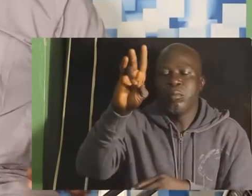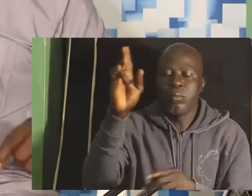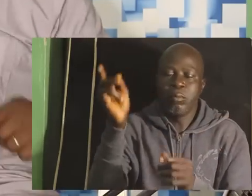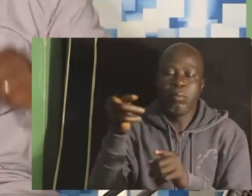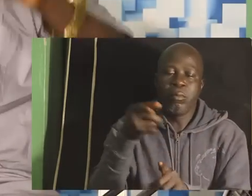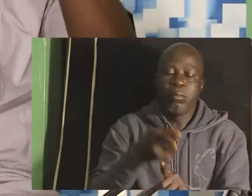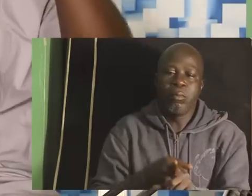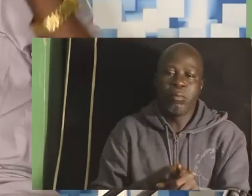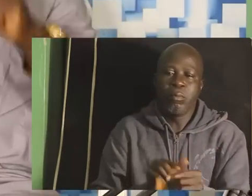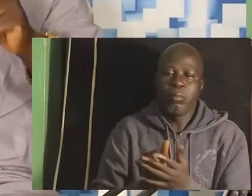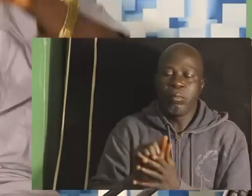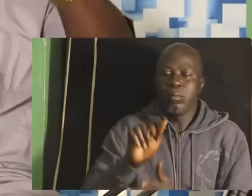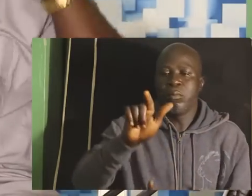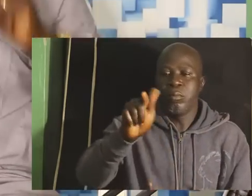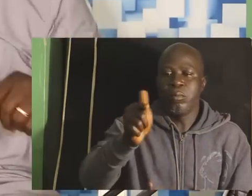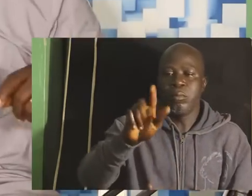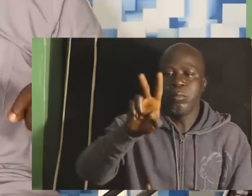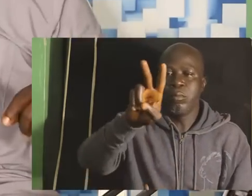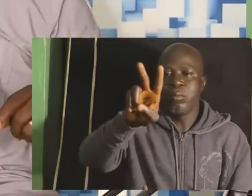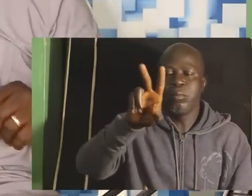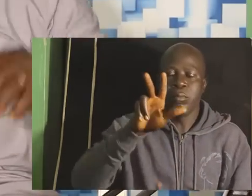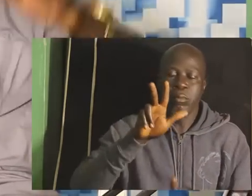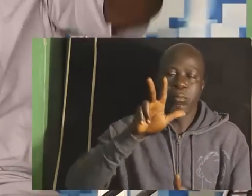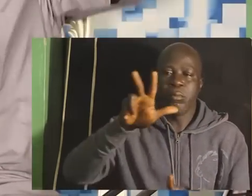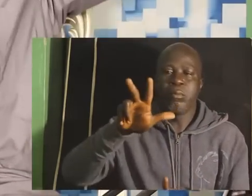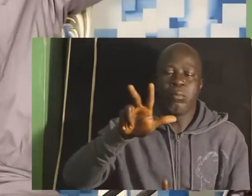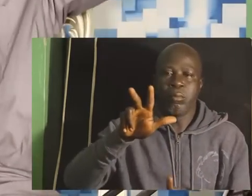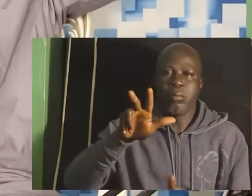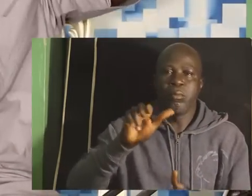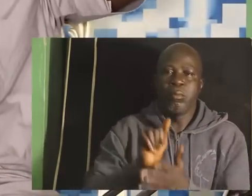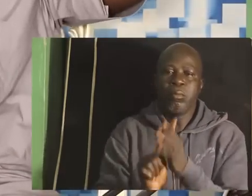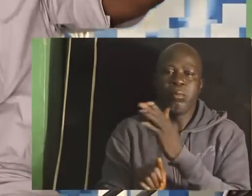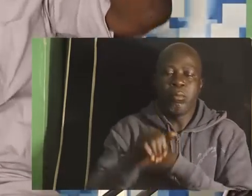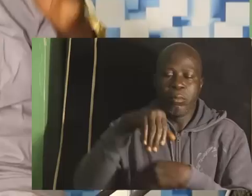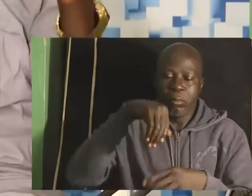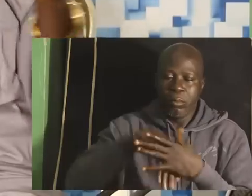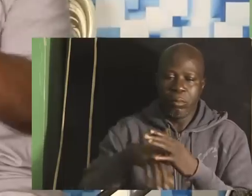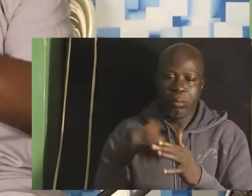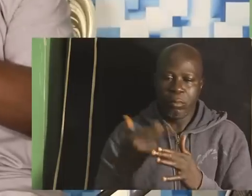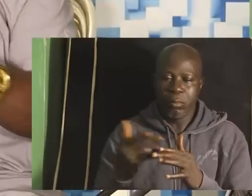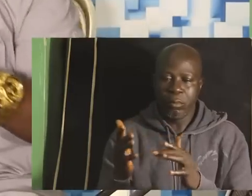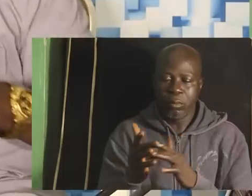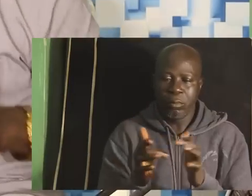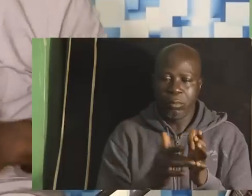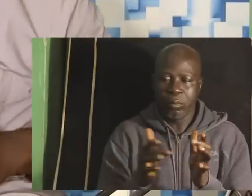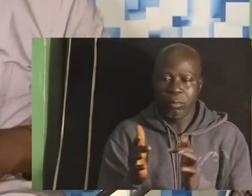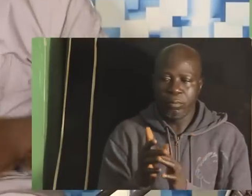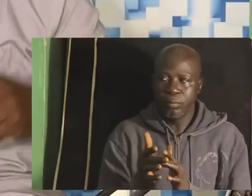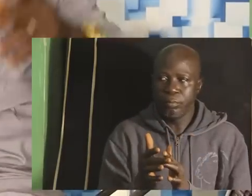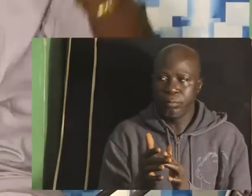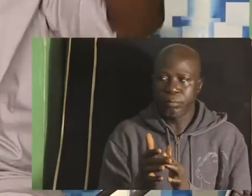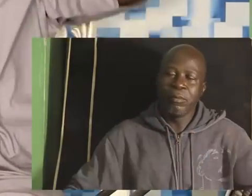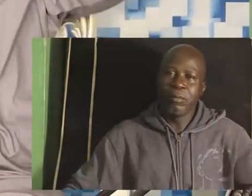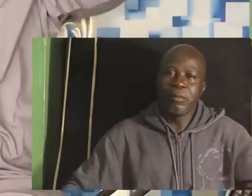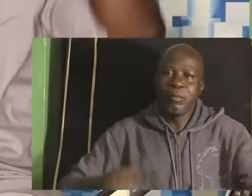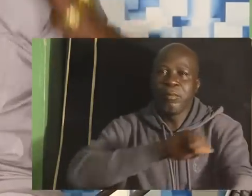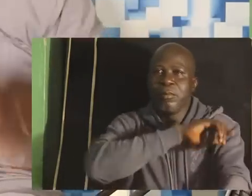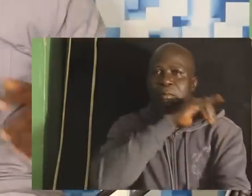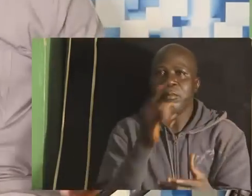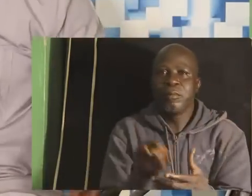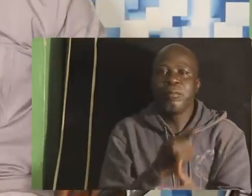seventh month odun 2023 2023 name adoga pa in the name of Jesus ase